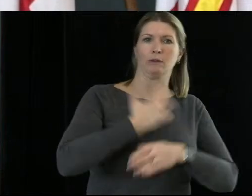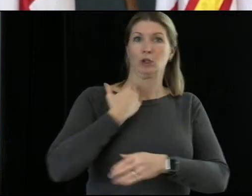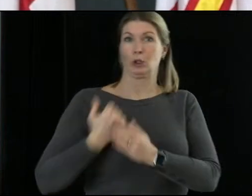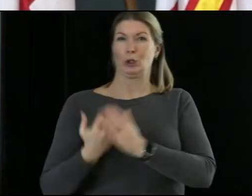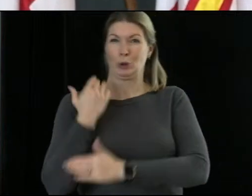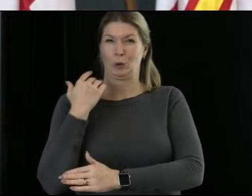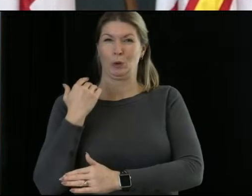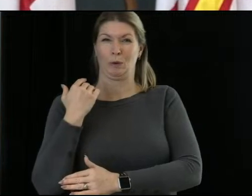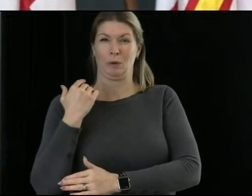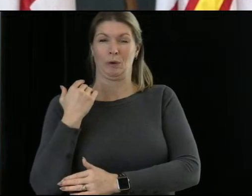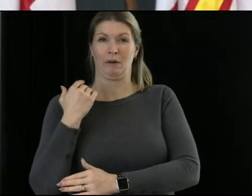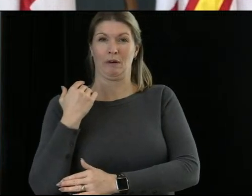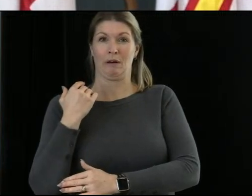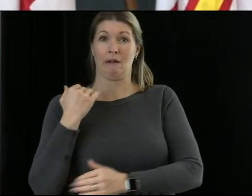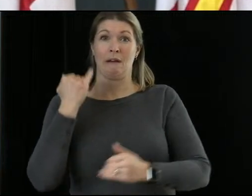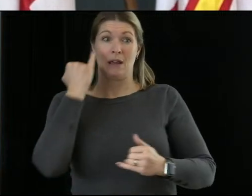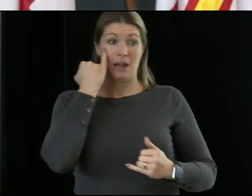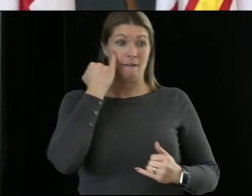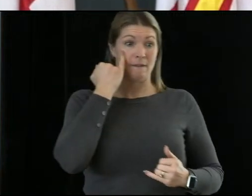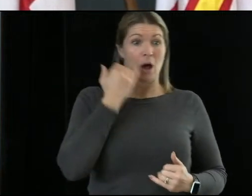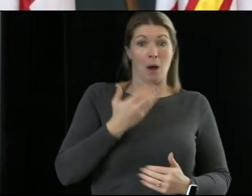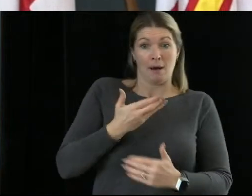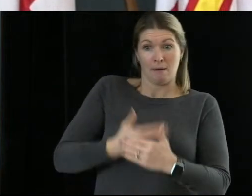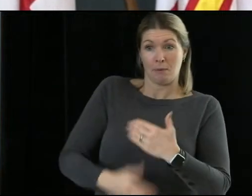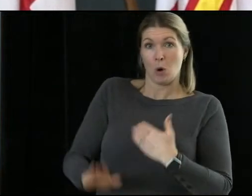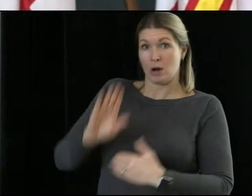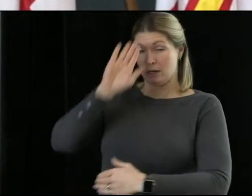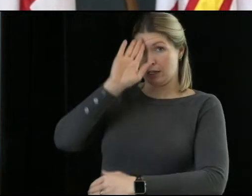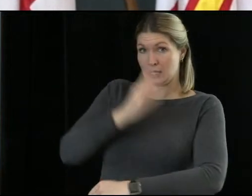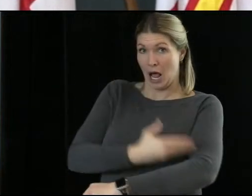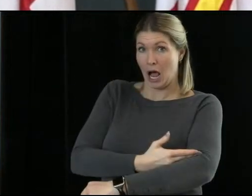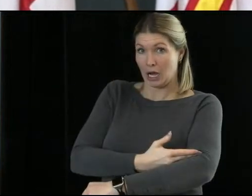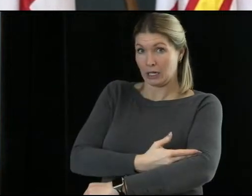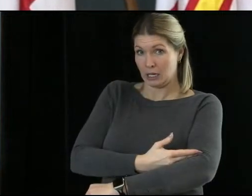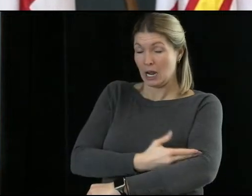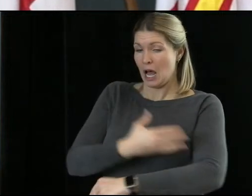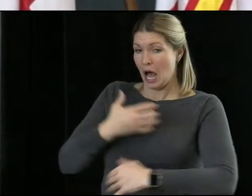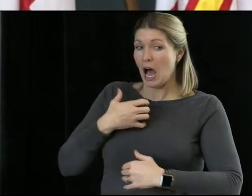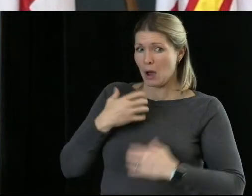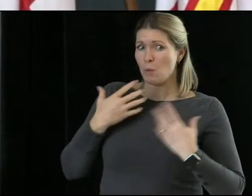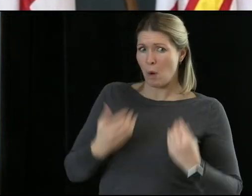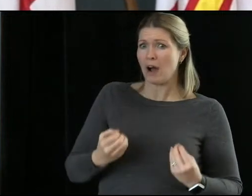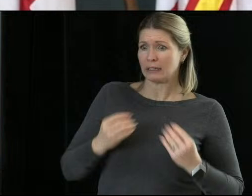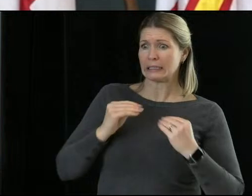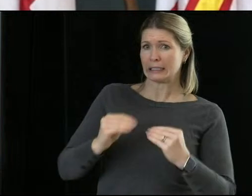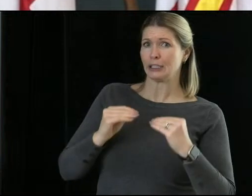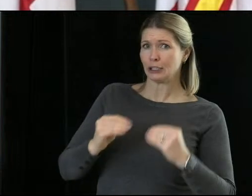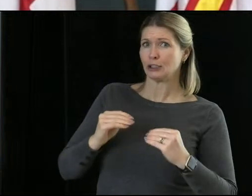If I had a son, I'd want to impart the lessons learned through my lived experience as a woman.